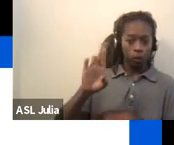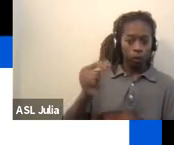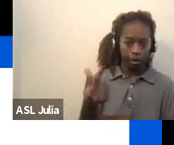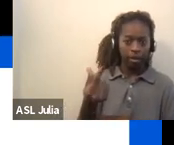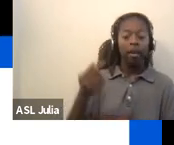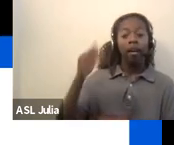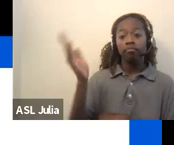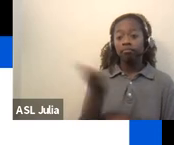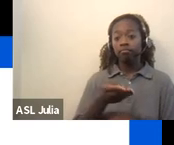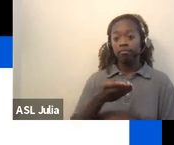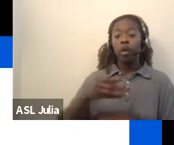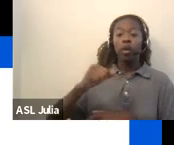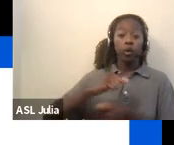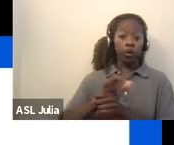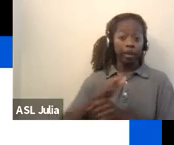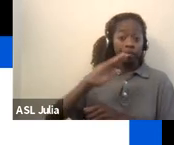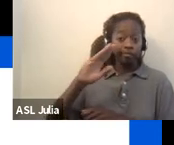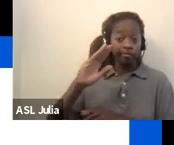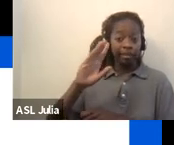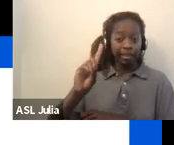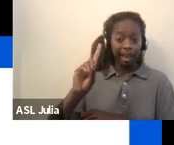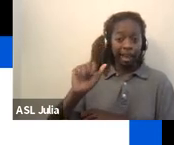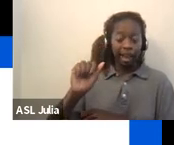forward slash covid dashboard